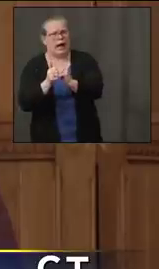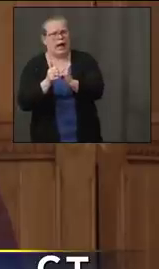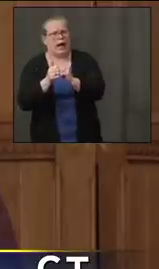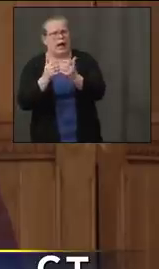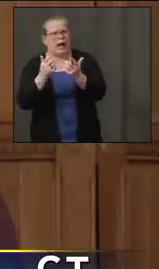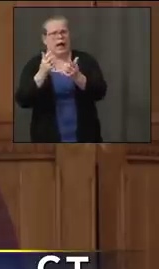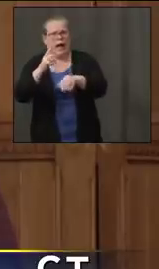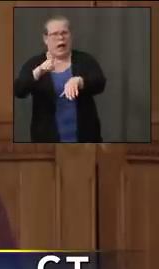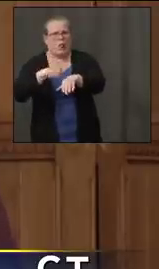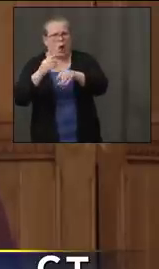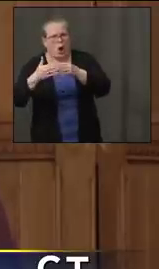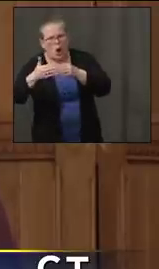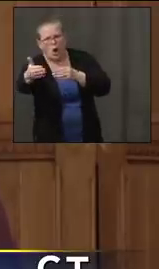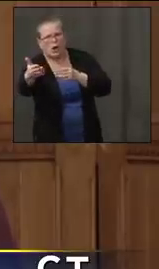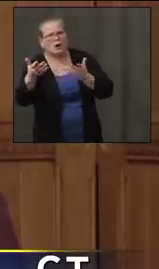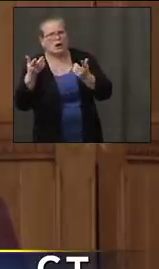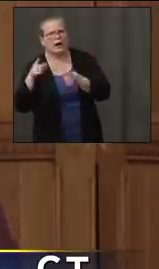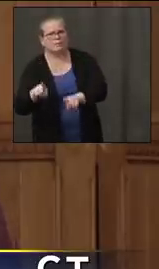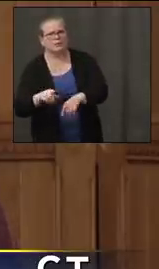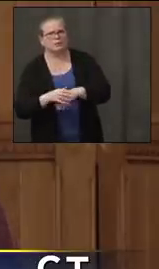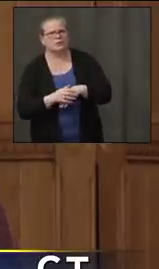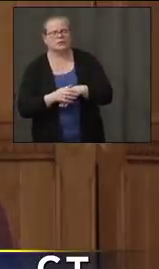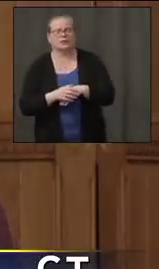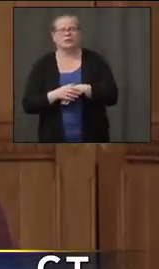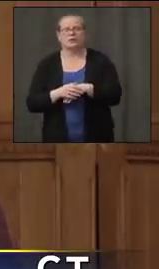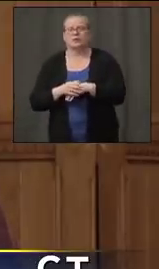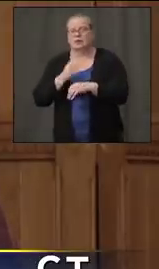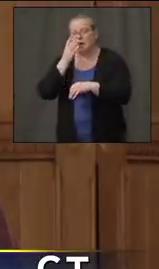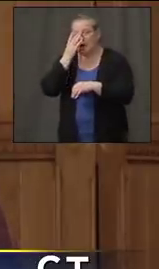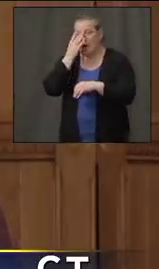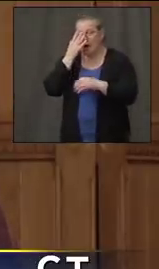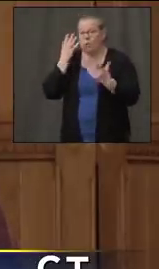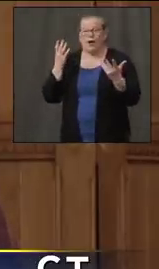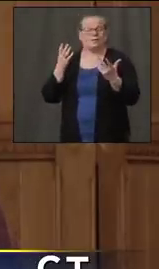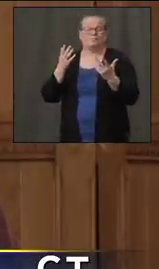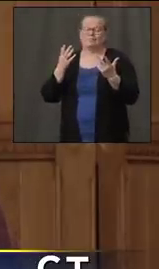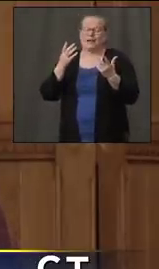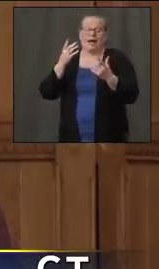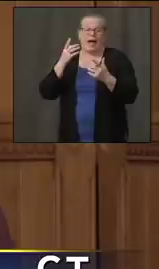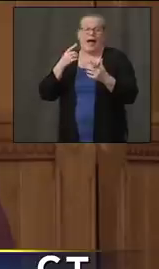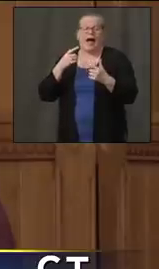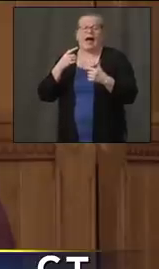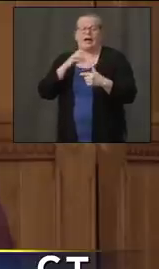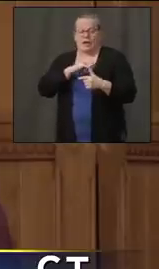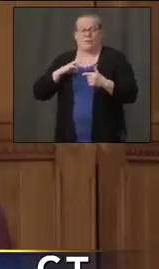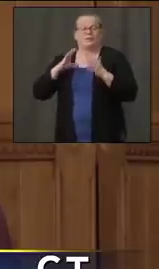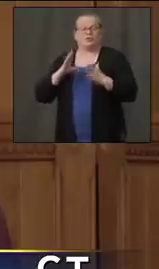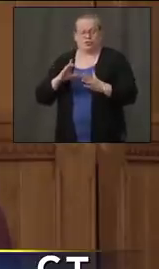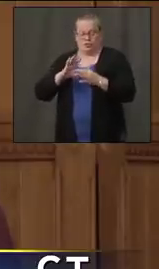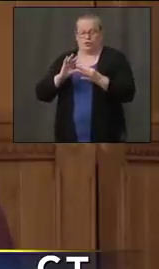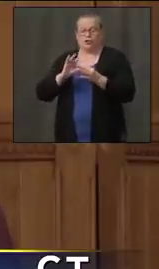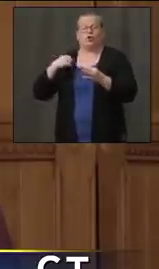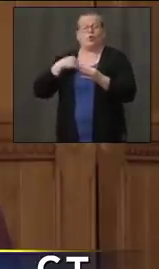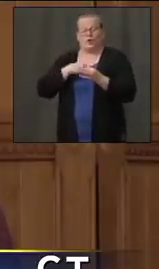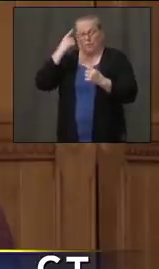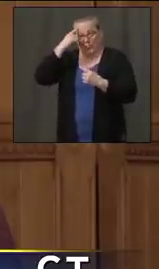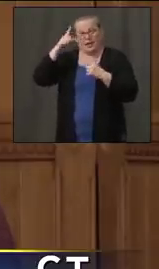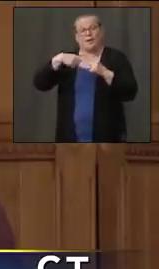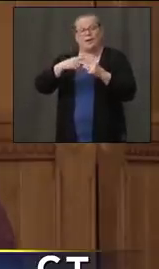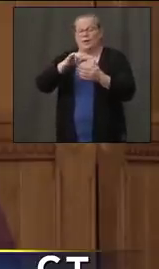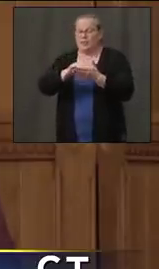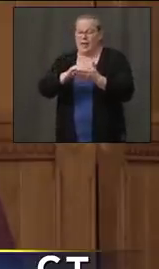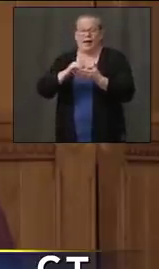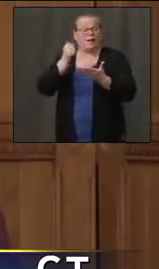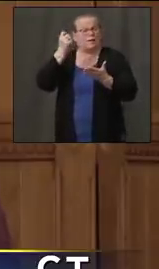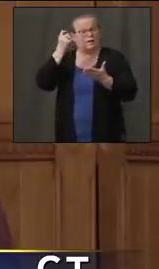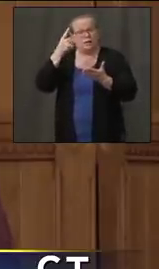is the occupancy or the capacity of these businesses is just going to be less as we get started here, and we're gonna understand when can you go from 25